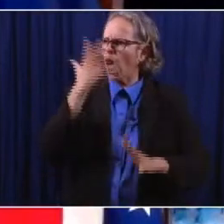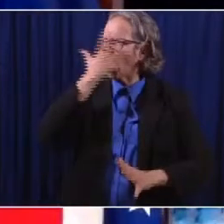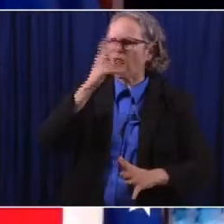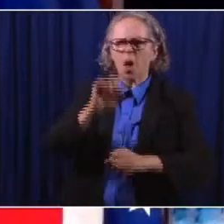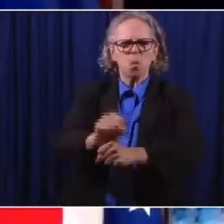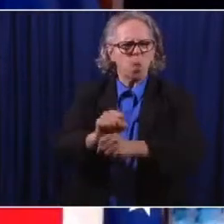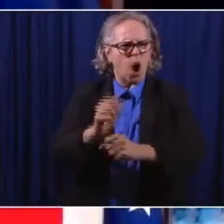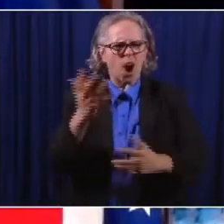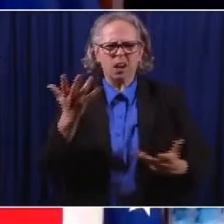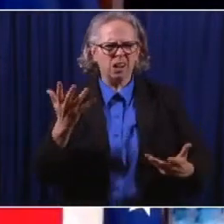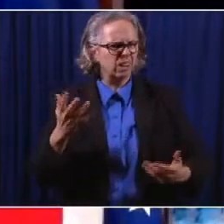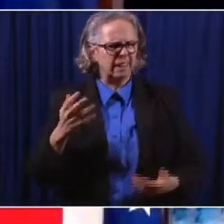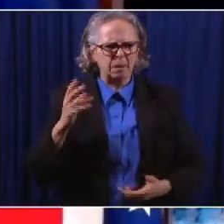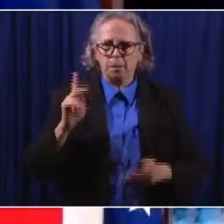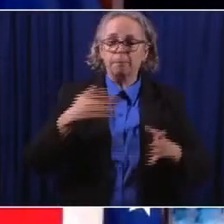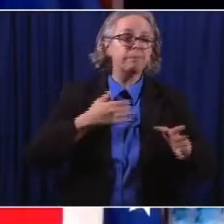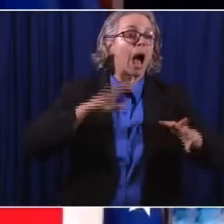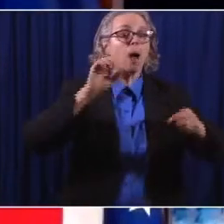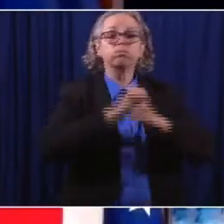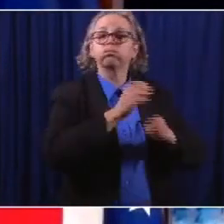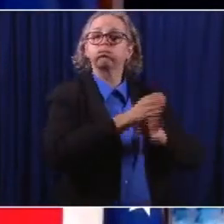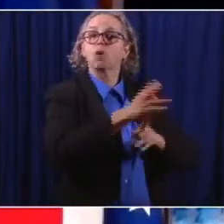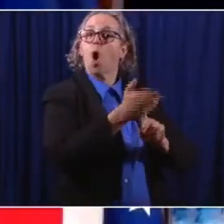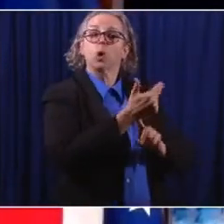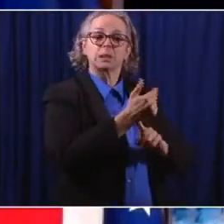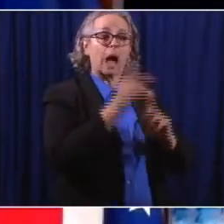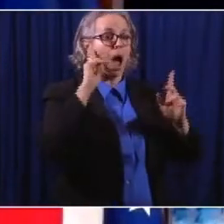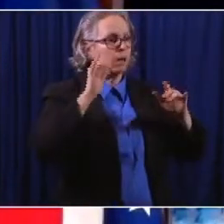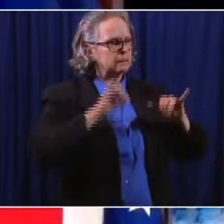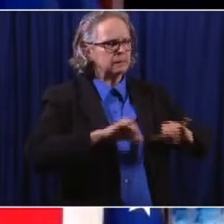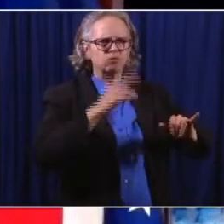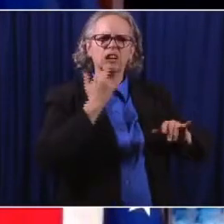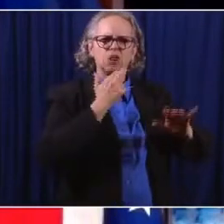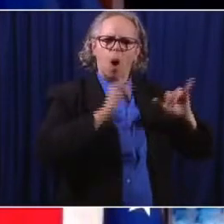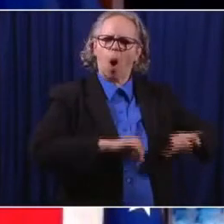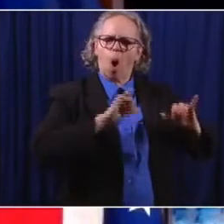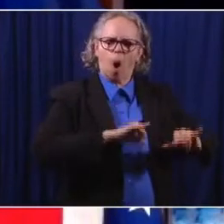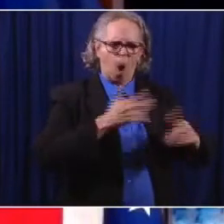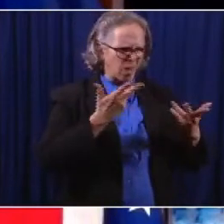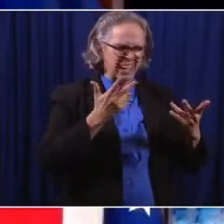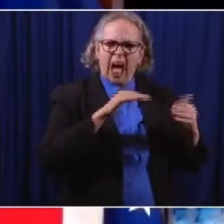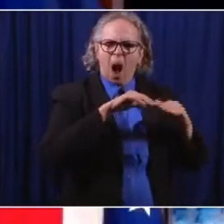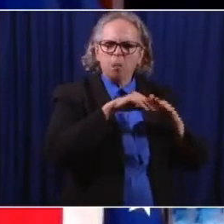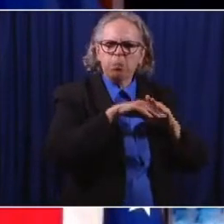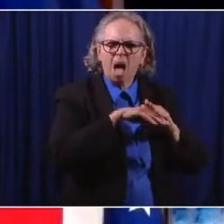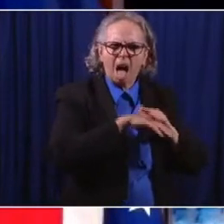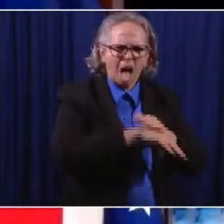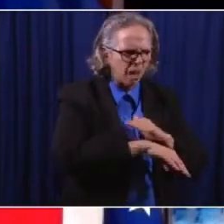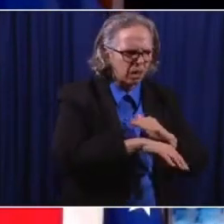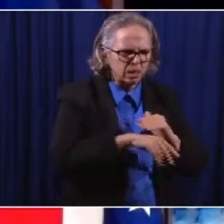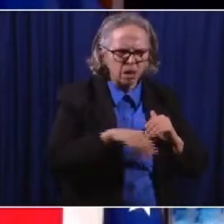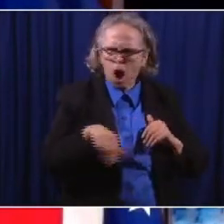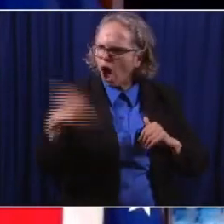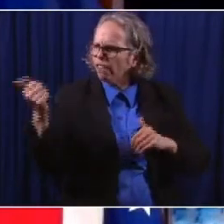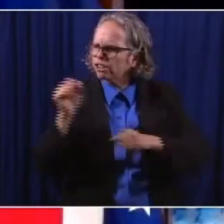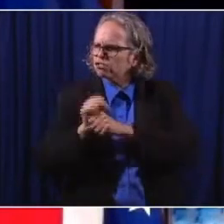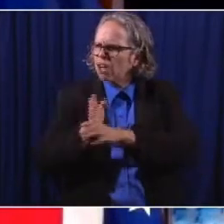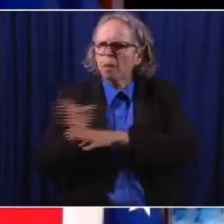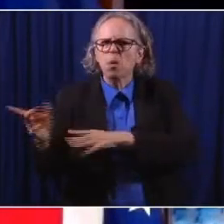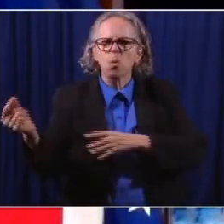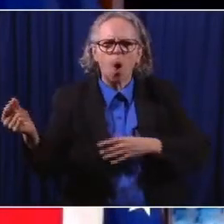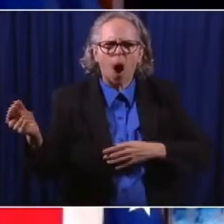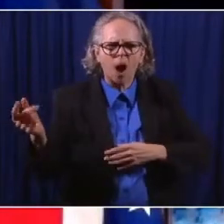hospitality industry, that industry's been hit very hard, while there are others that for example, in